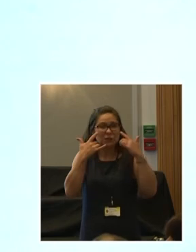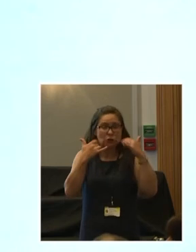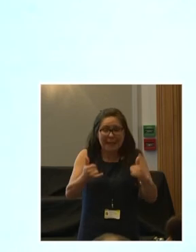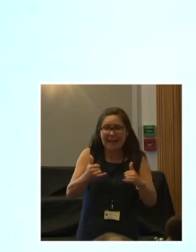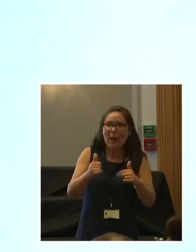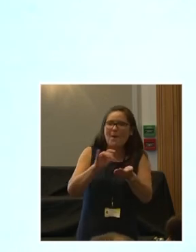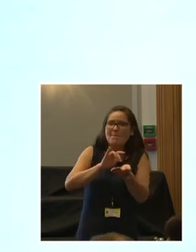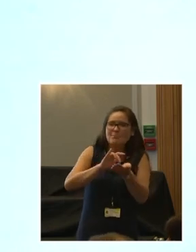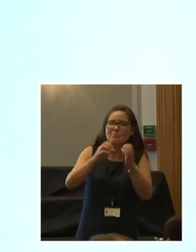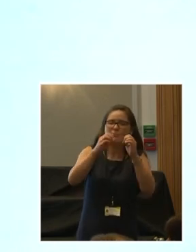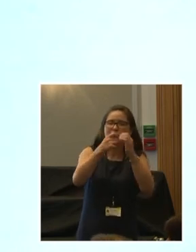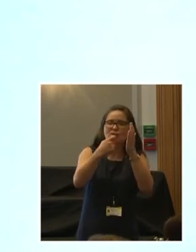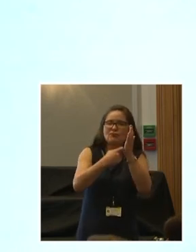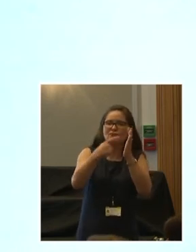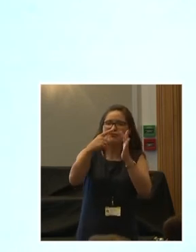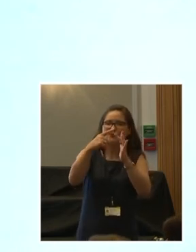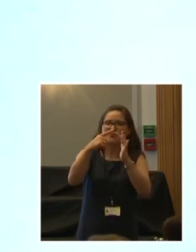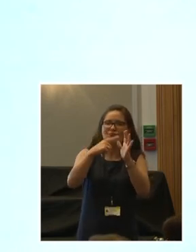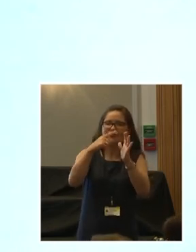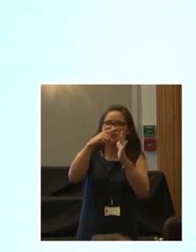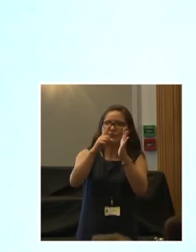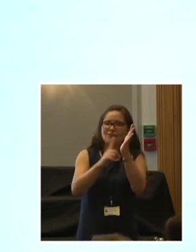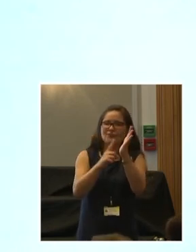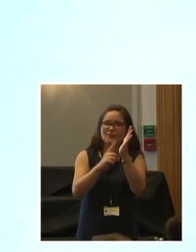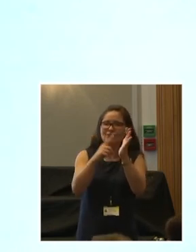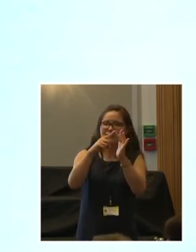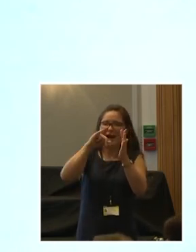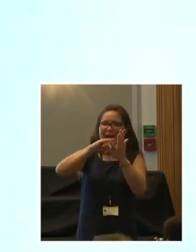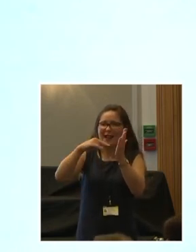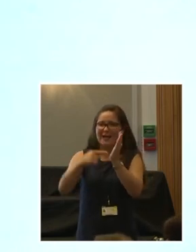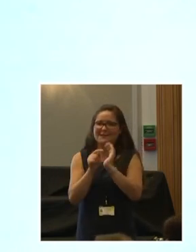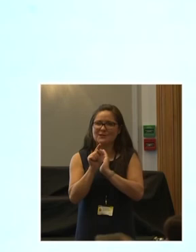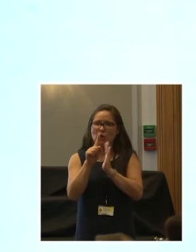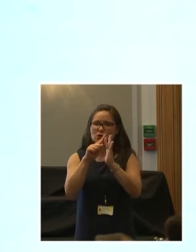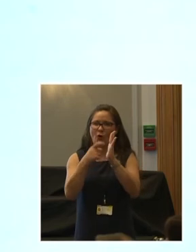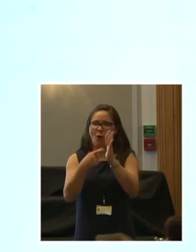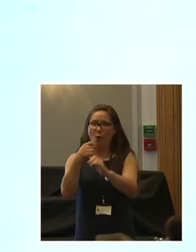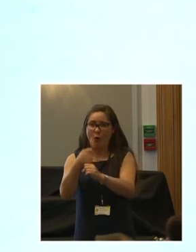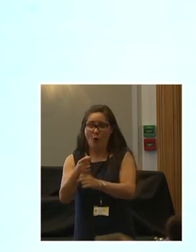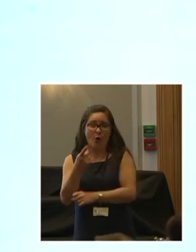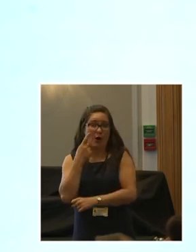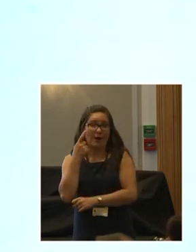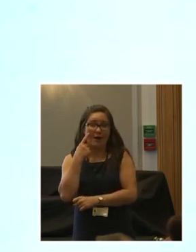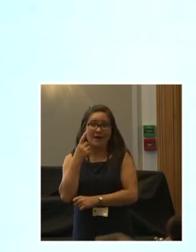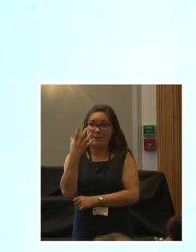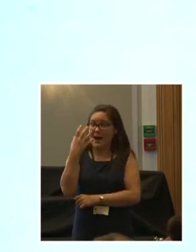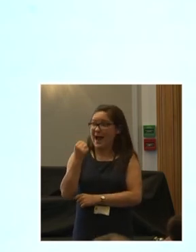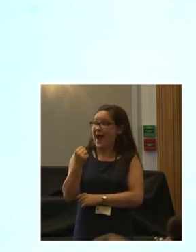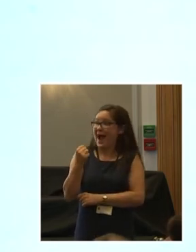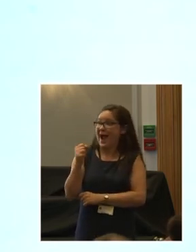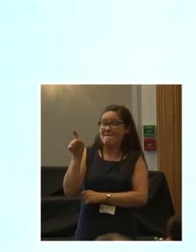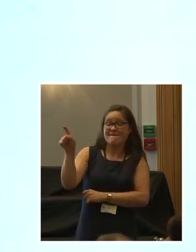braillists.org. And of course, myself and Colin Shales from the West Midlands Technology for Life team, we're going to be out in